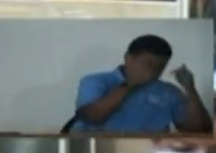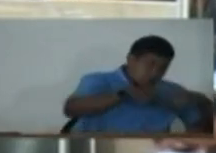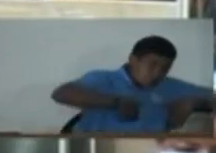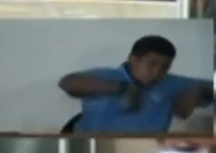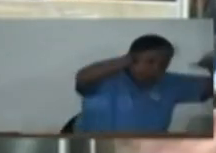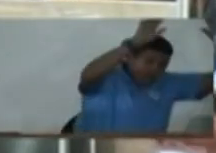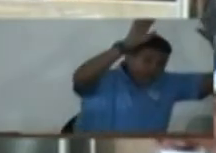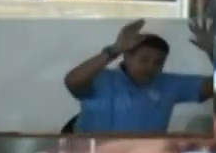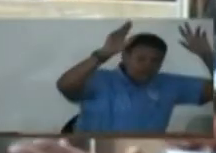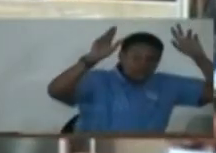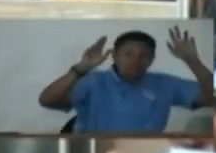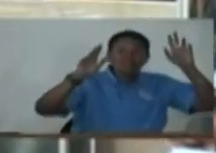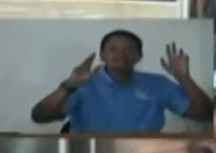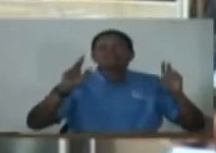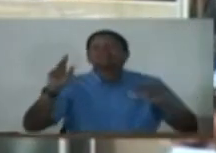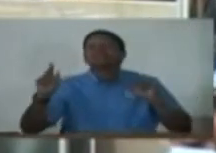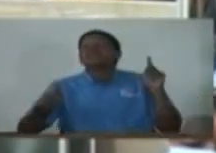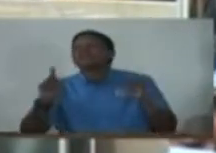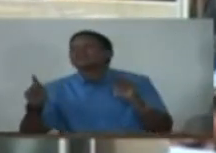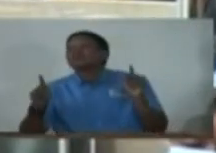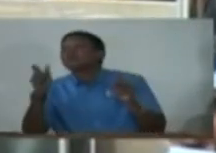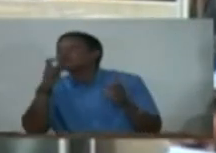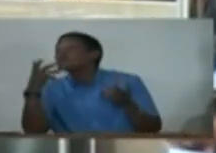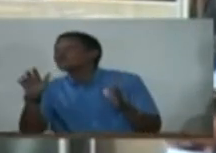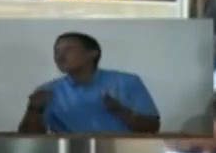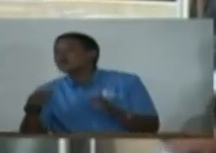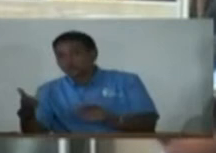people who don't want to die to live as well.